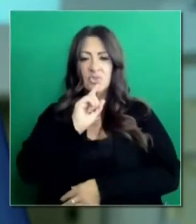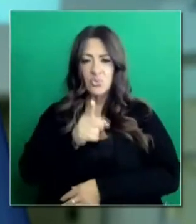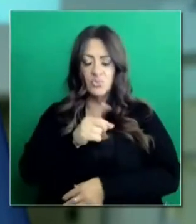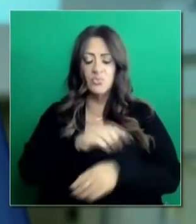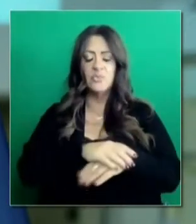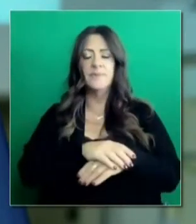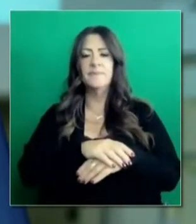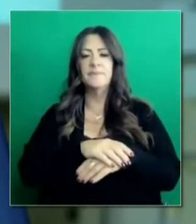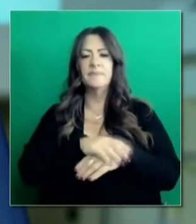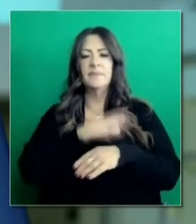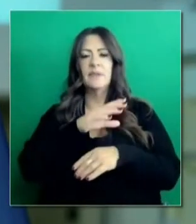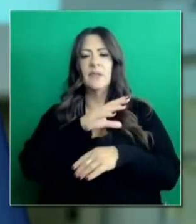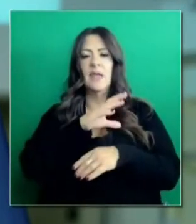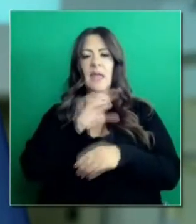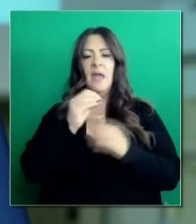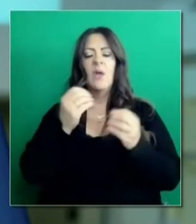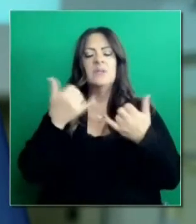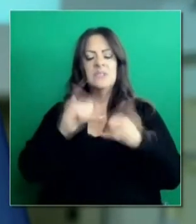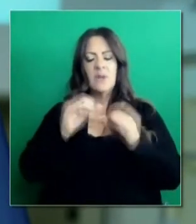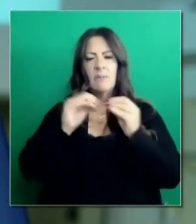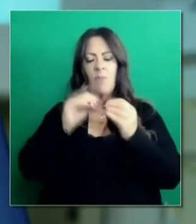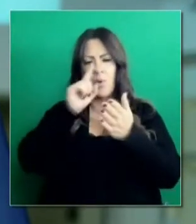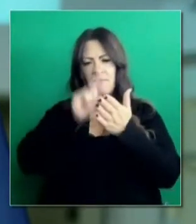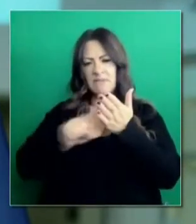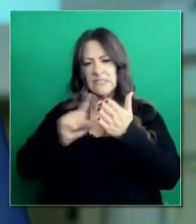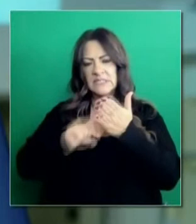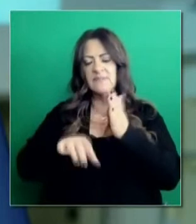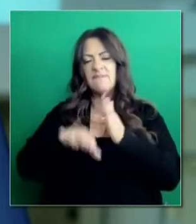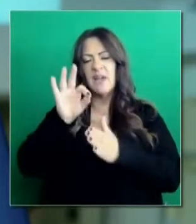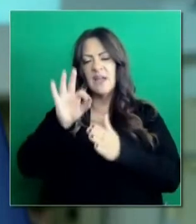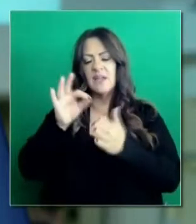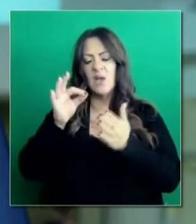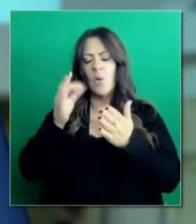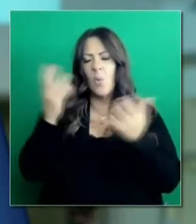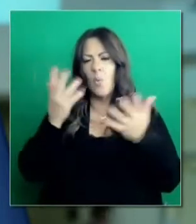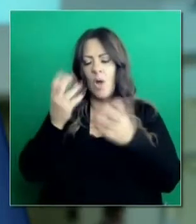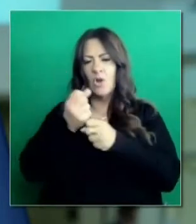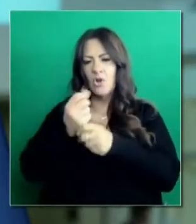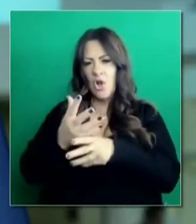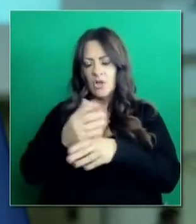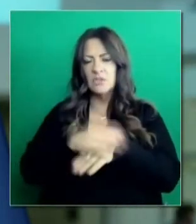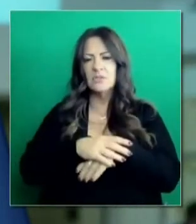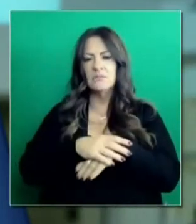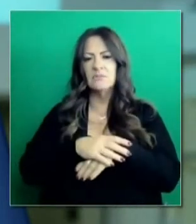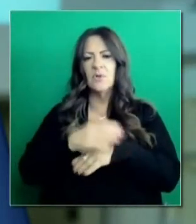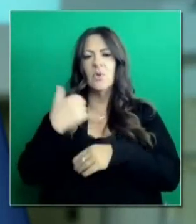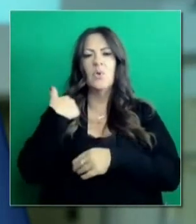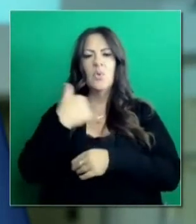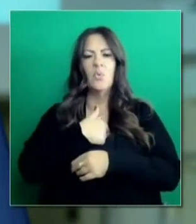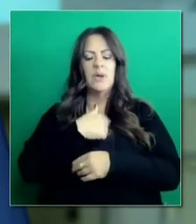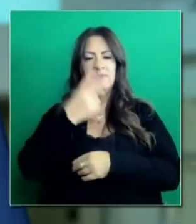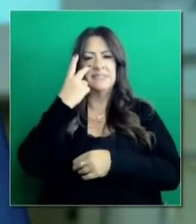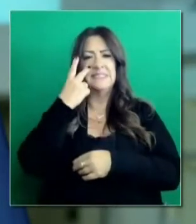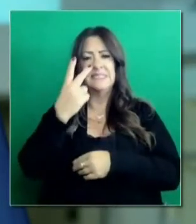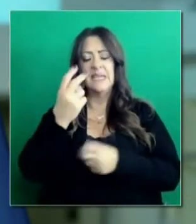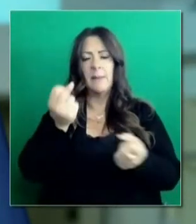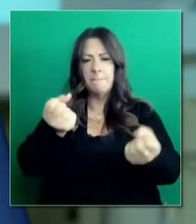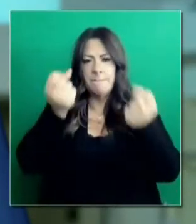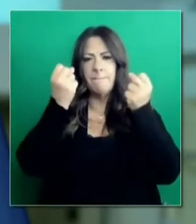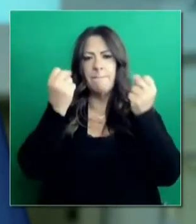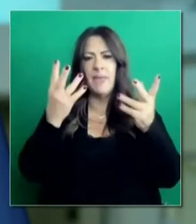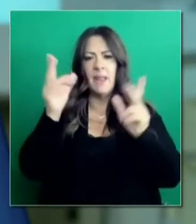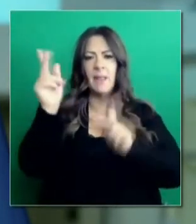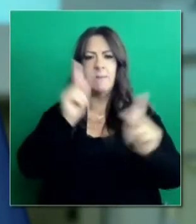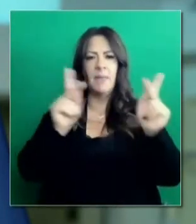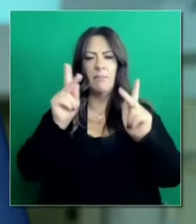worth further investigation, and that's what we're doing now. I think overwhelmingly, though, we've seen so many individuals